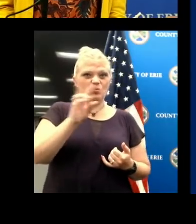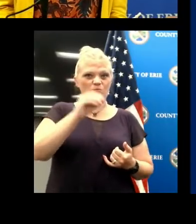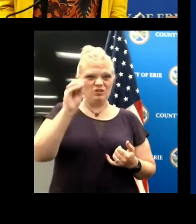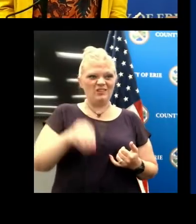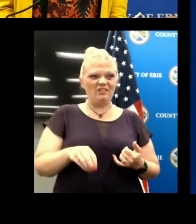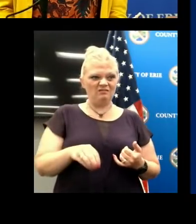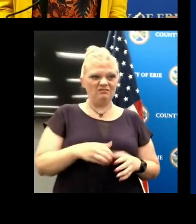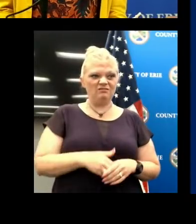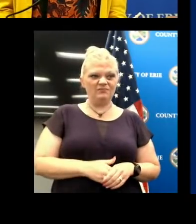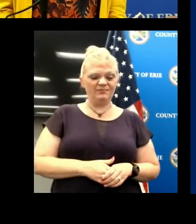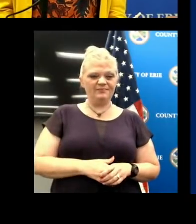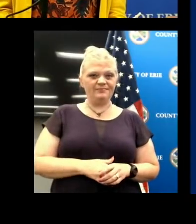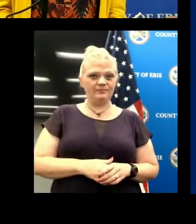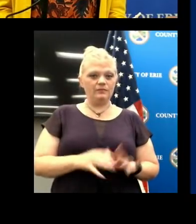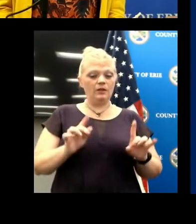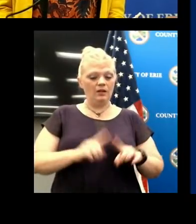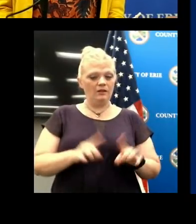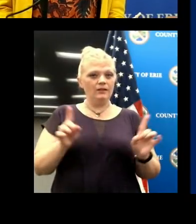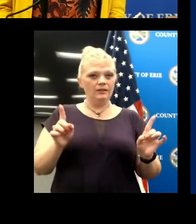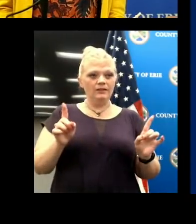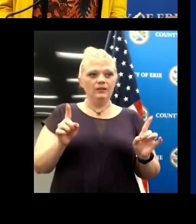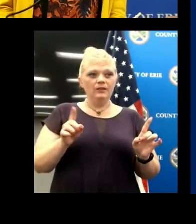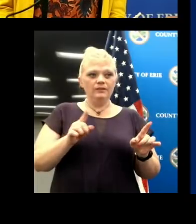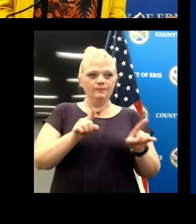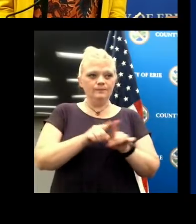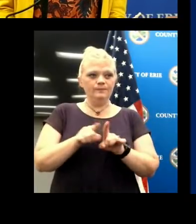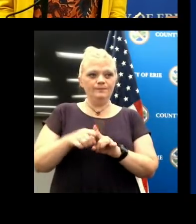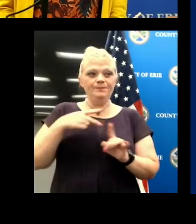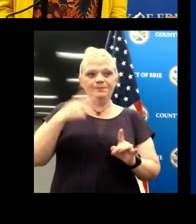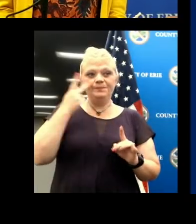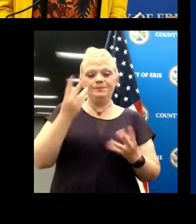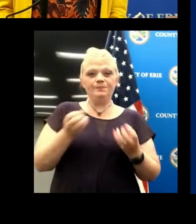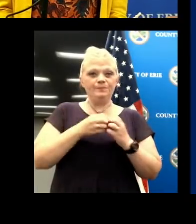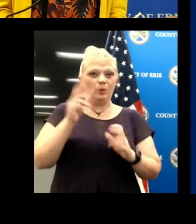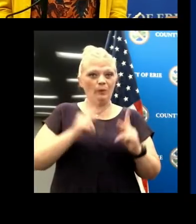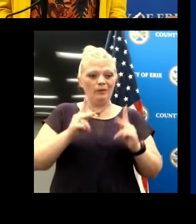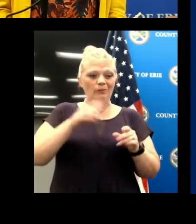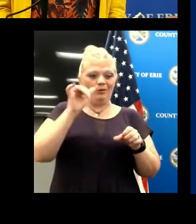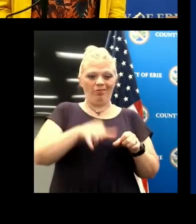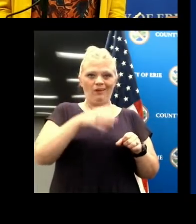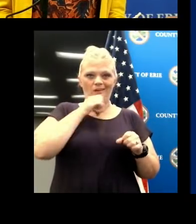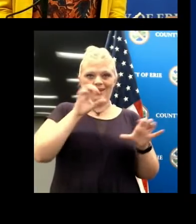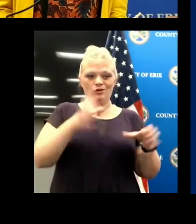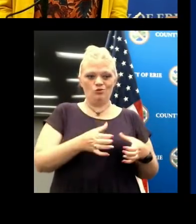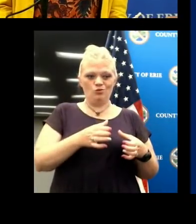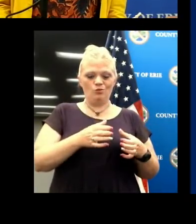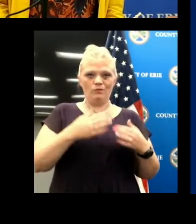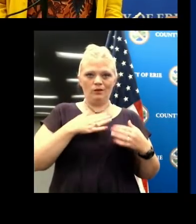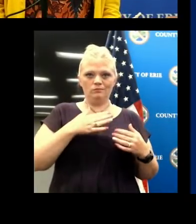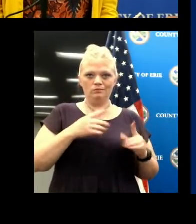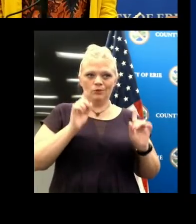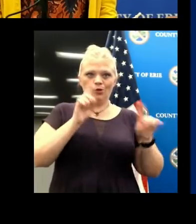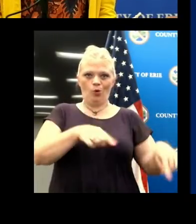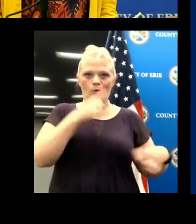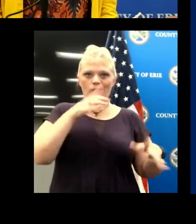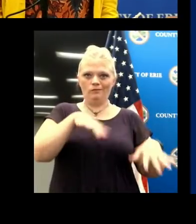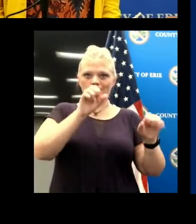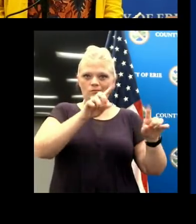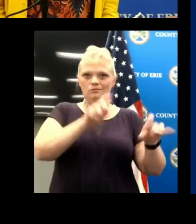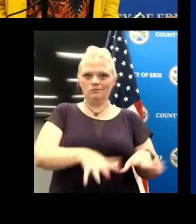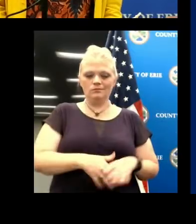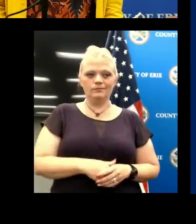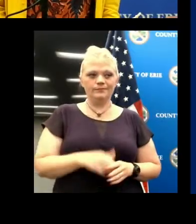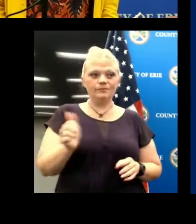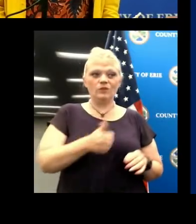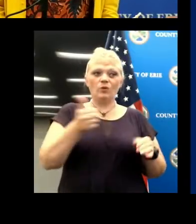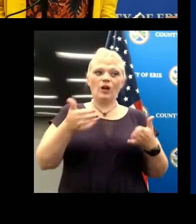16.2%. But however, we're also seeing more people in that age group being tested. So this is another way